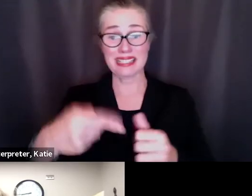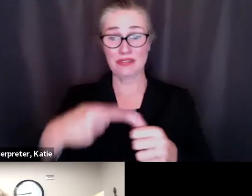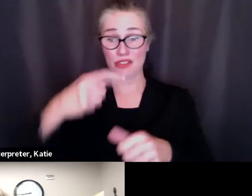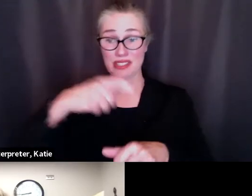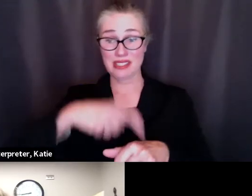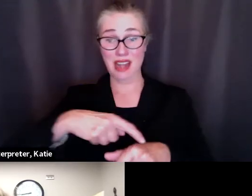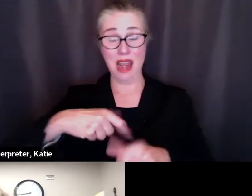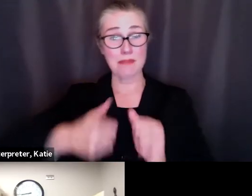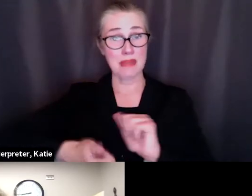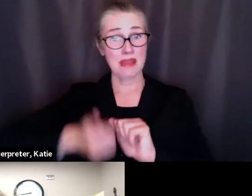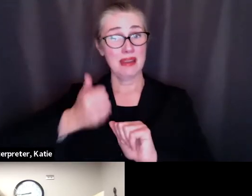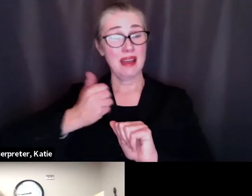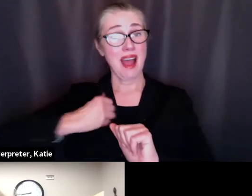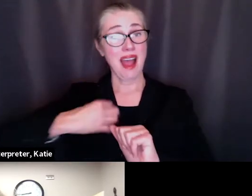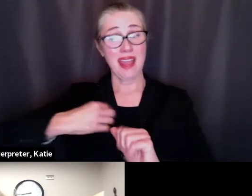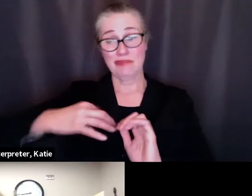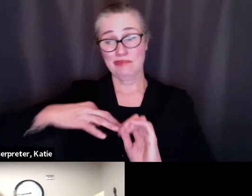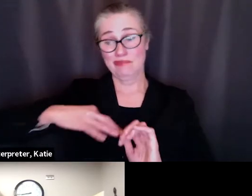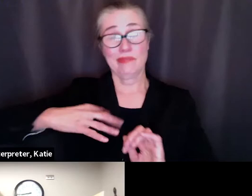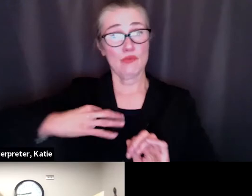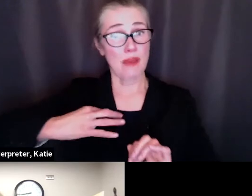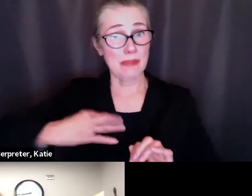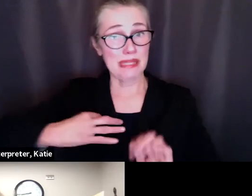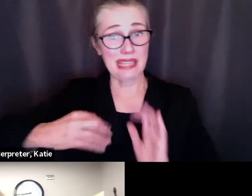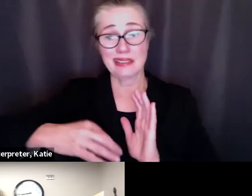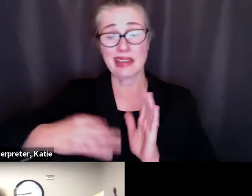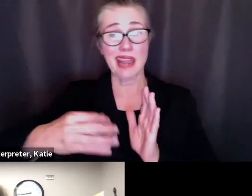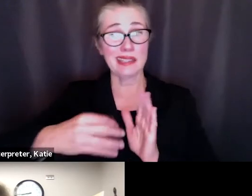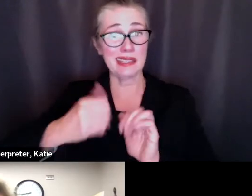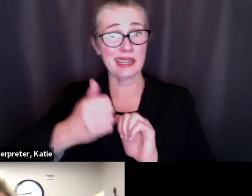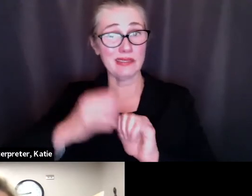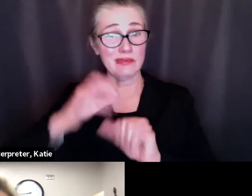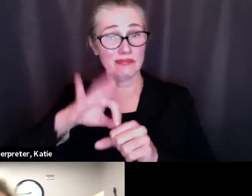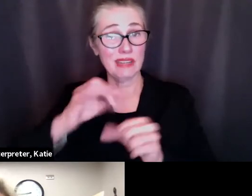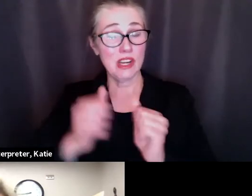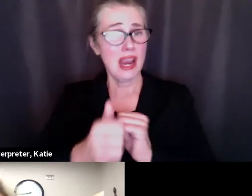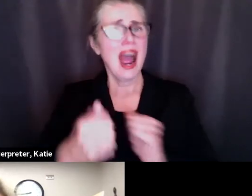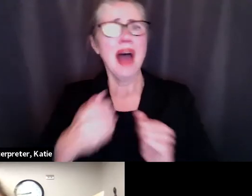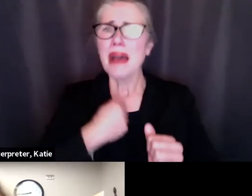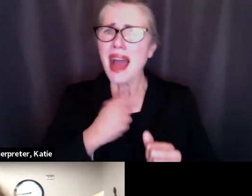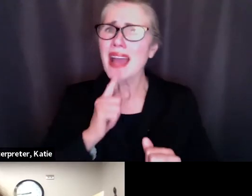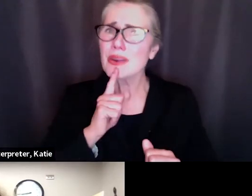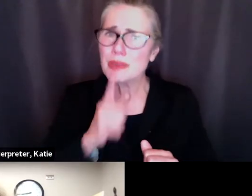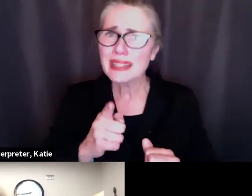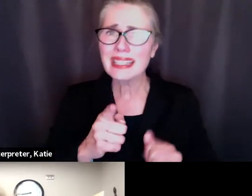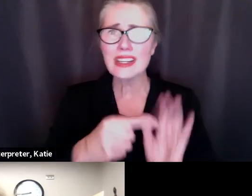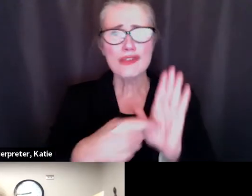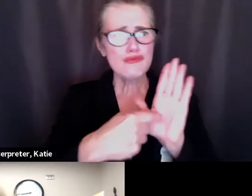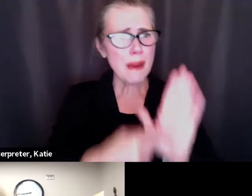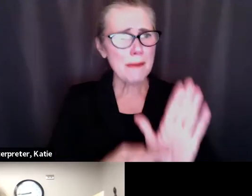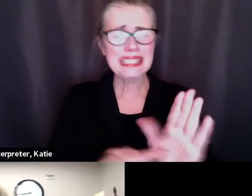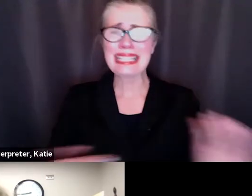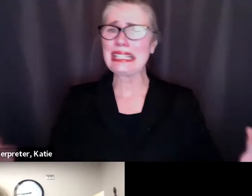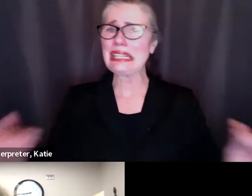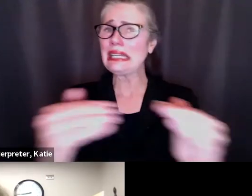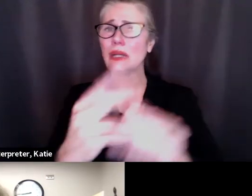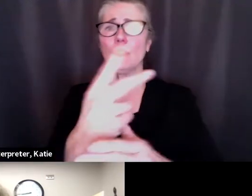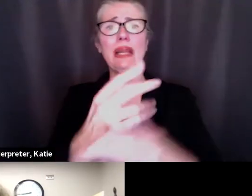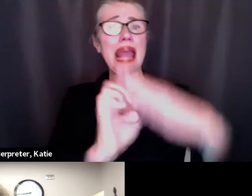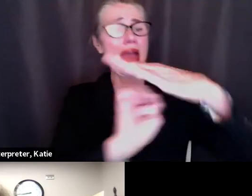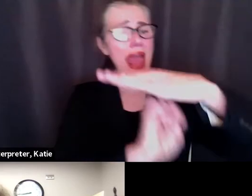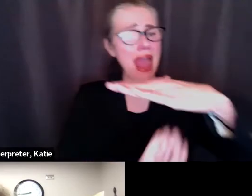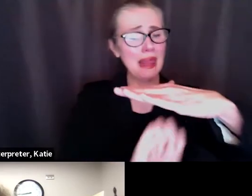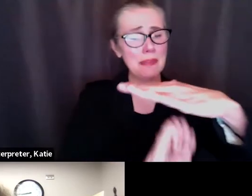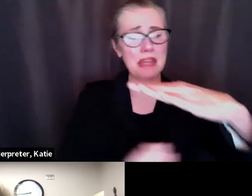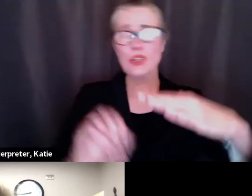represent equally the secondary district or the in the elementary district i care